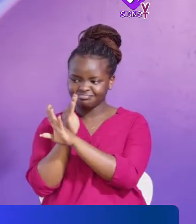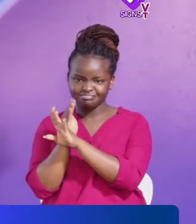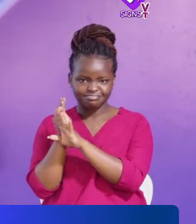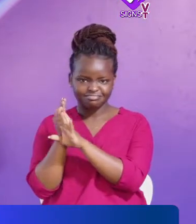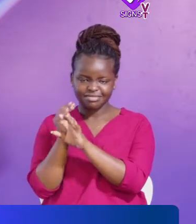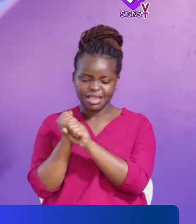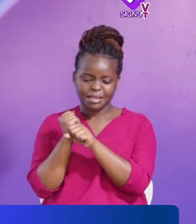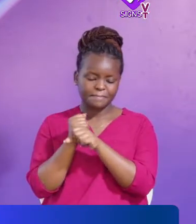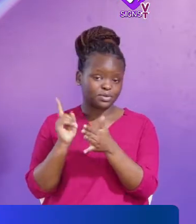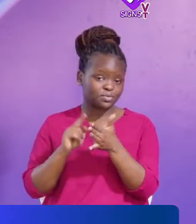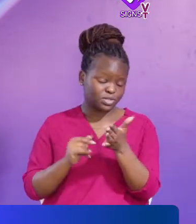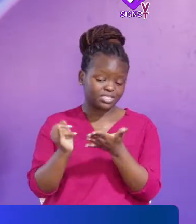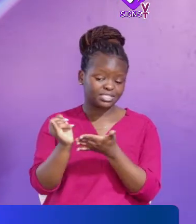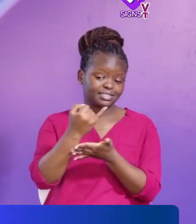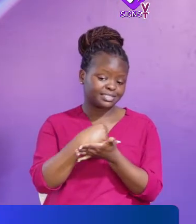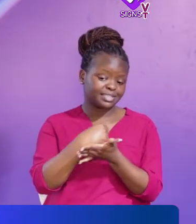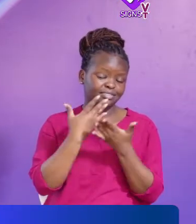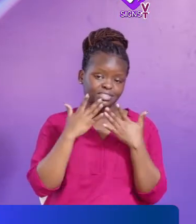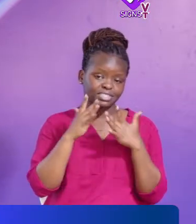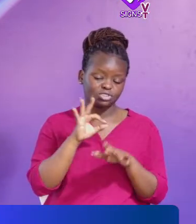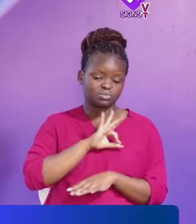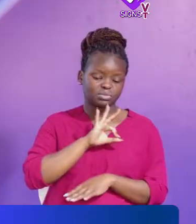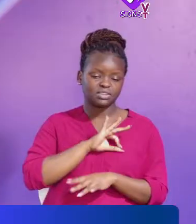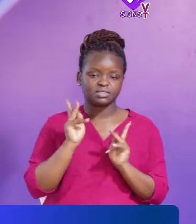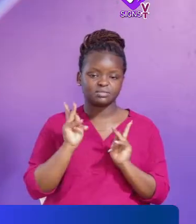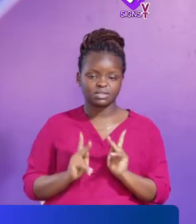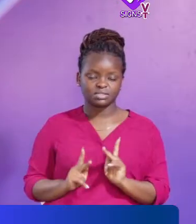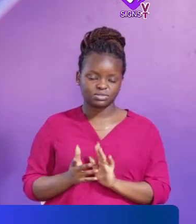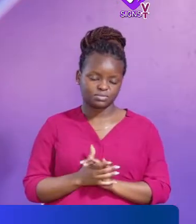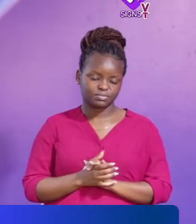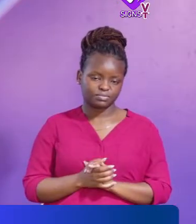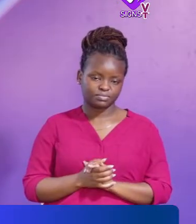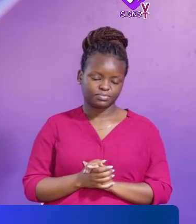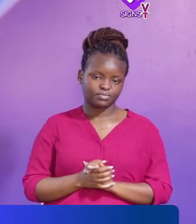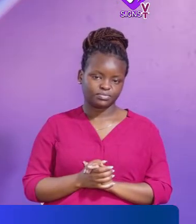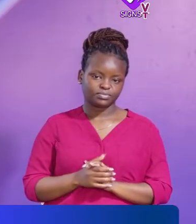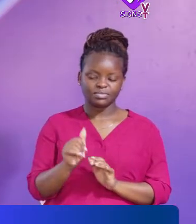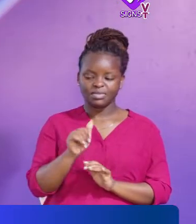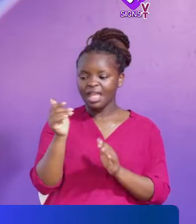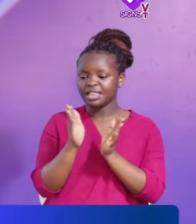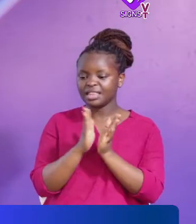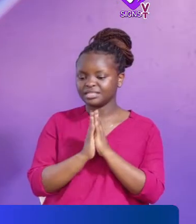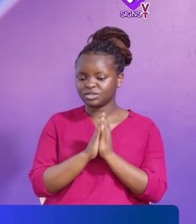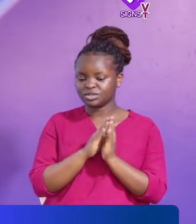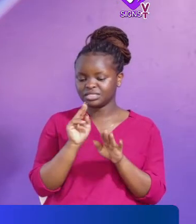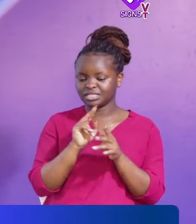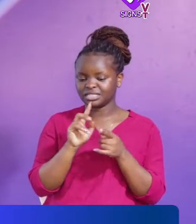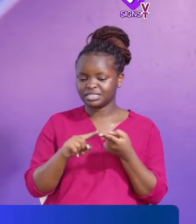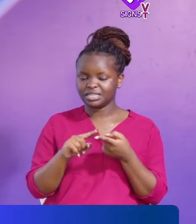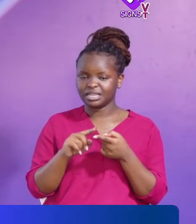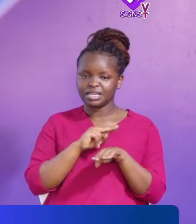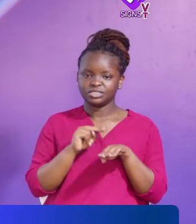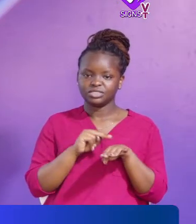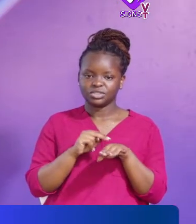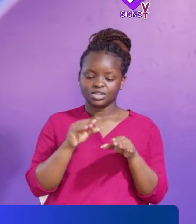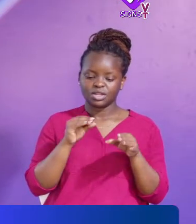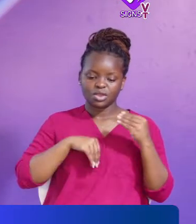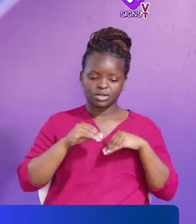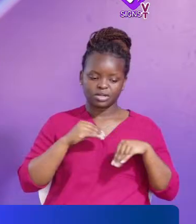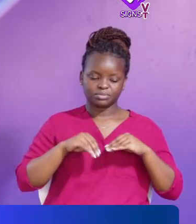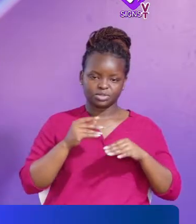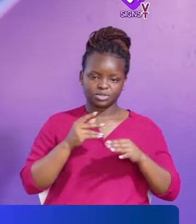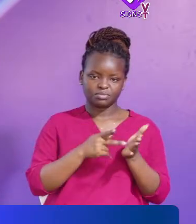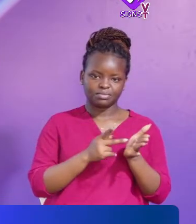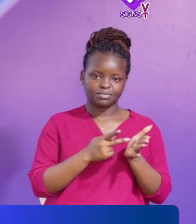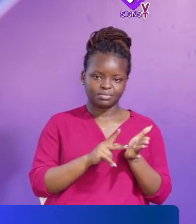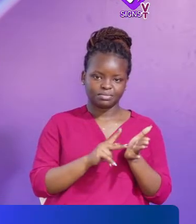has been made by design to benefit somebody. Yeah. And other stories in the nation this morning: corruption proceeds, Obado